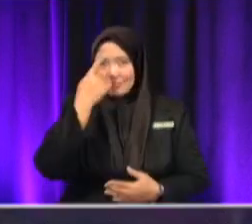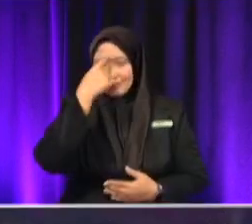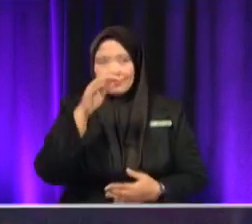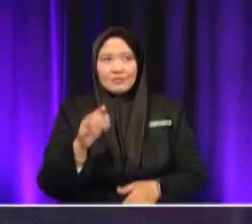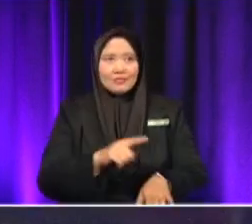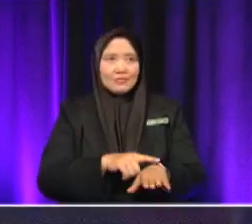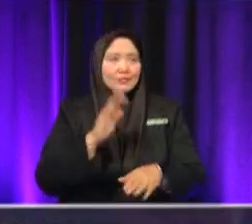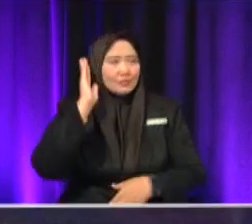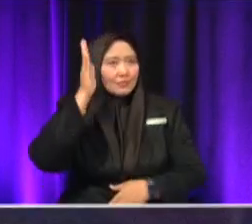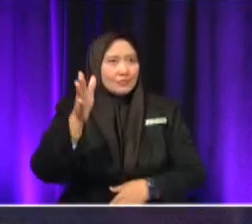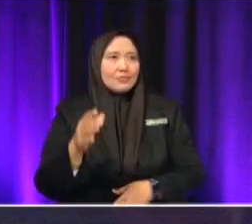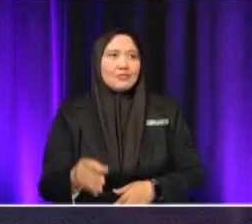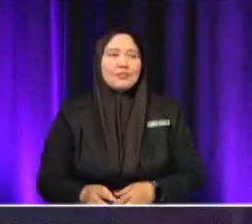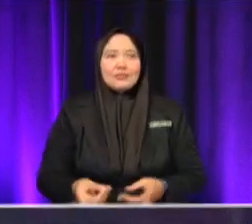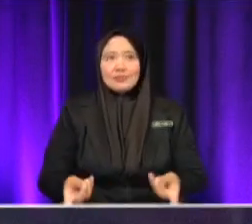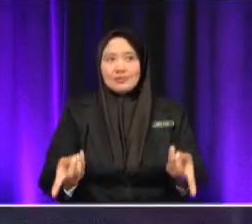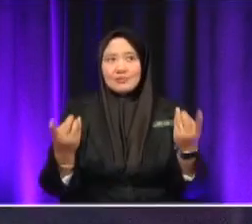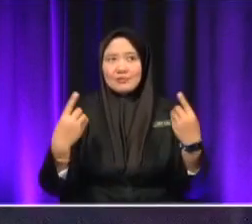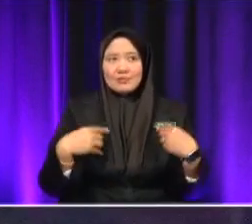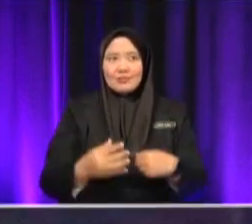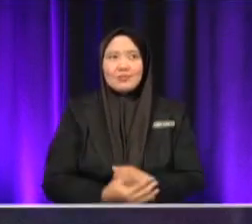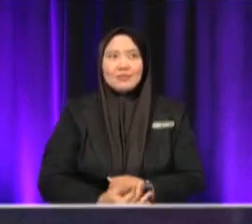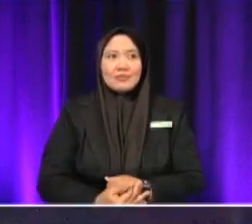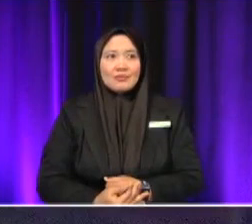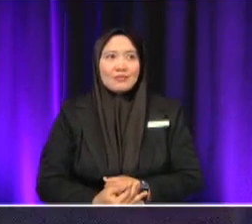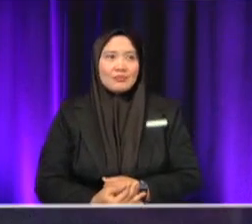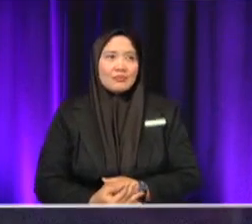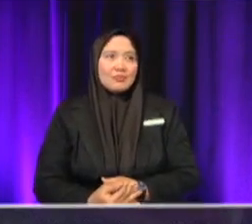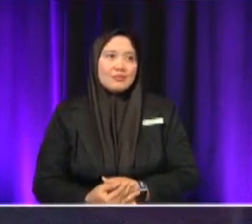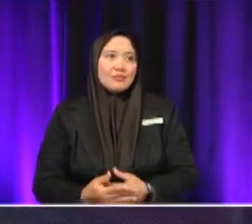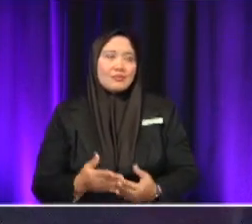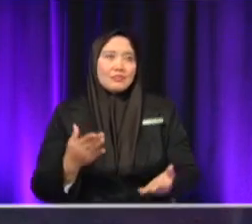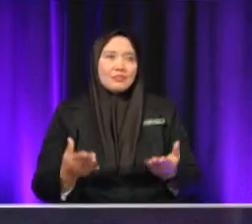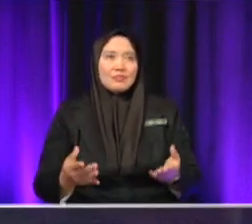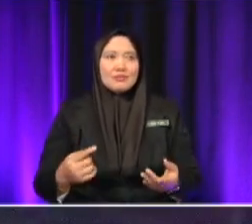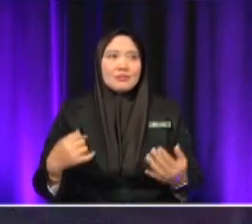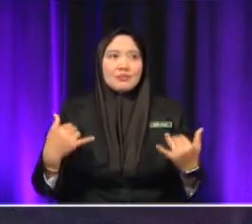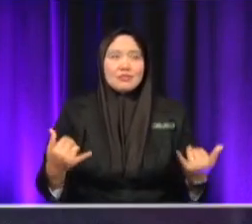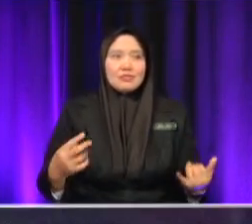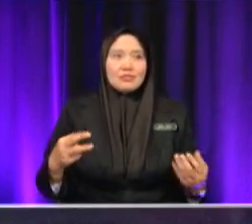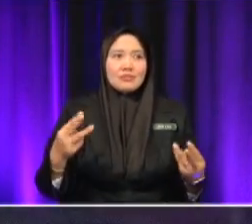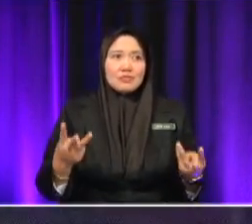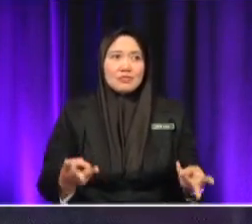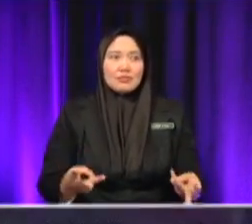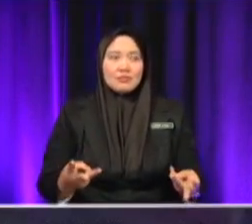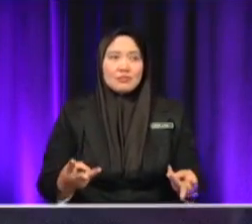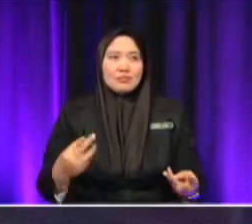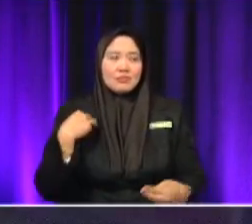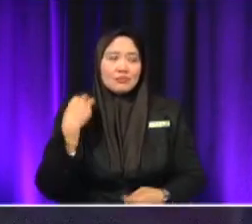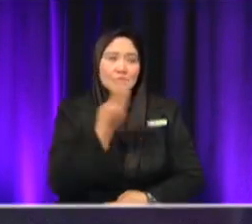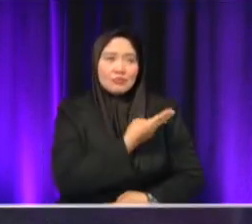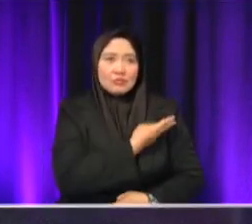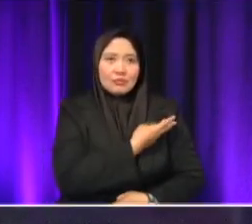rest of you online, you can also brainstorm some ideas from this question here. And for now, can we have a brief conclusion from you for our lesson today,